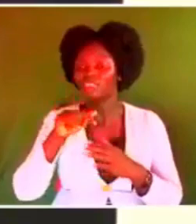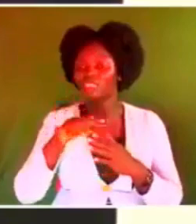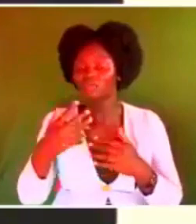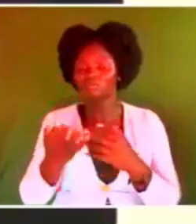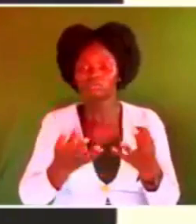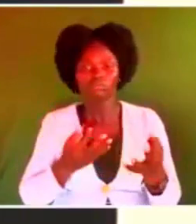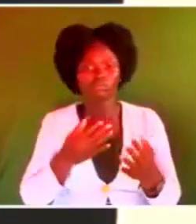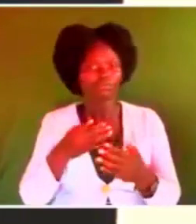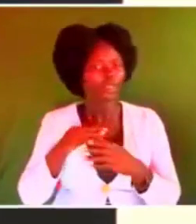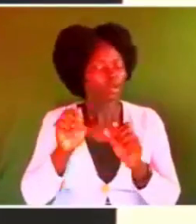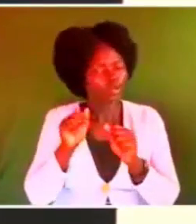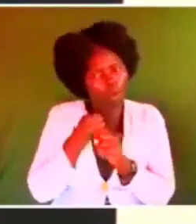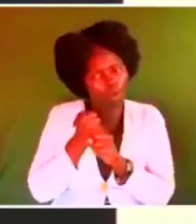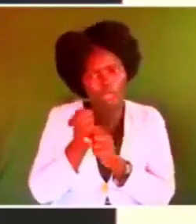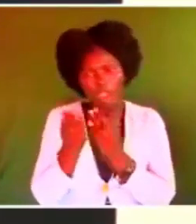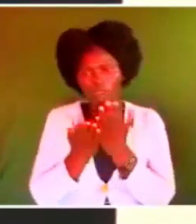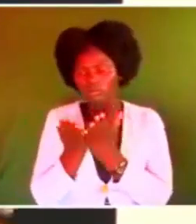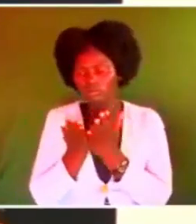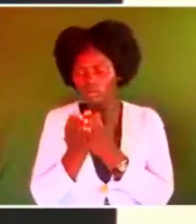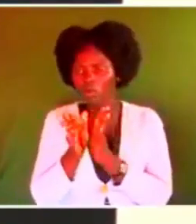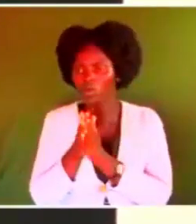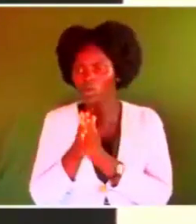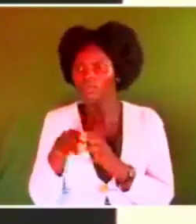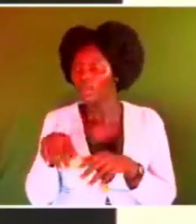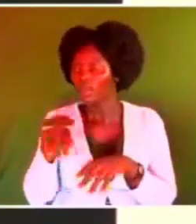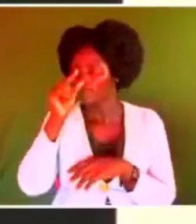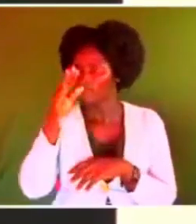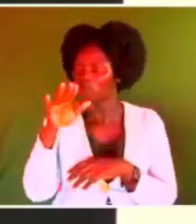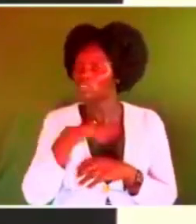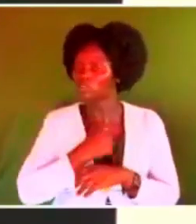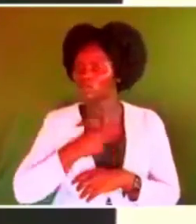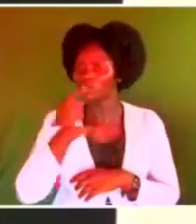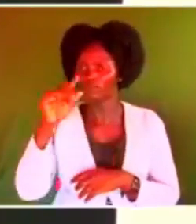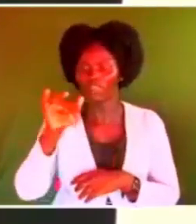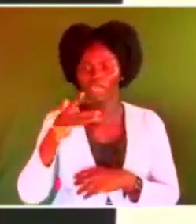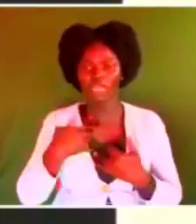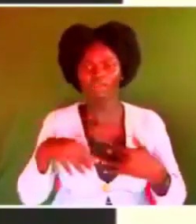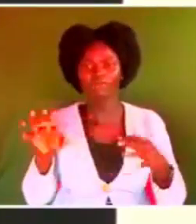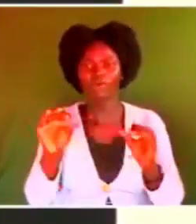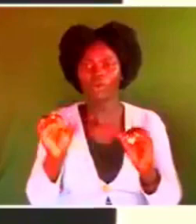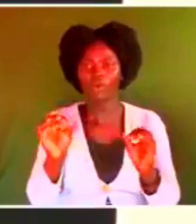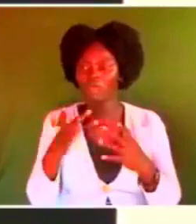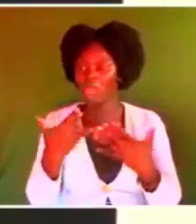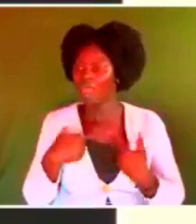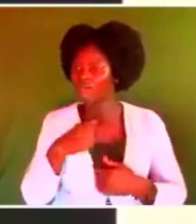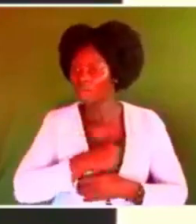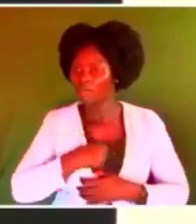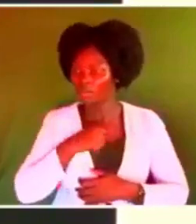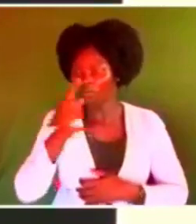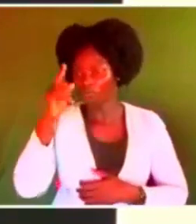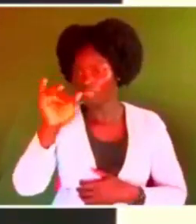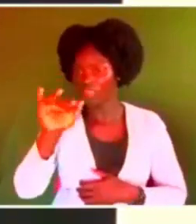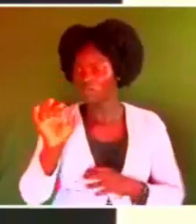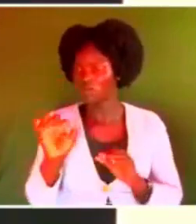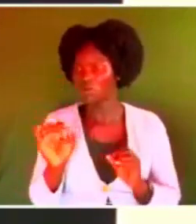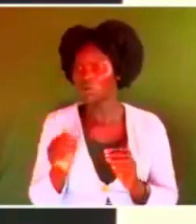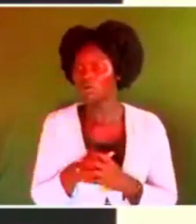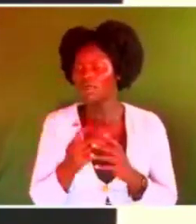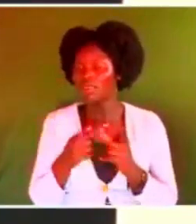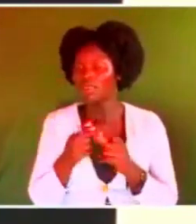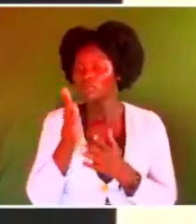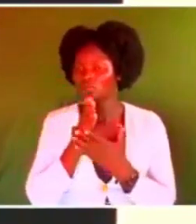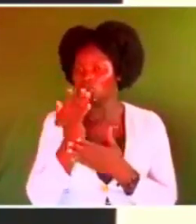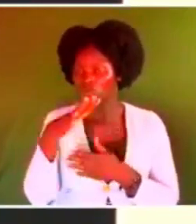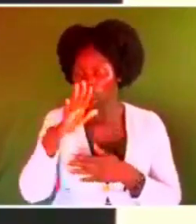work with your government. And there's no apology about that. There's no apology about that. And Your